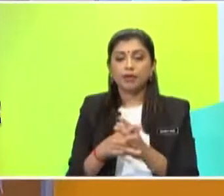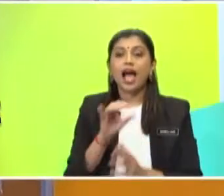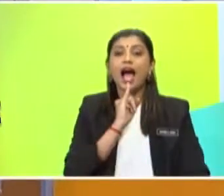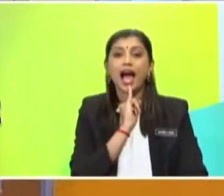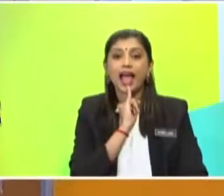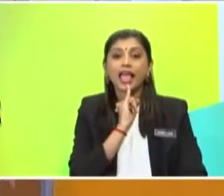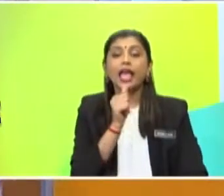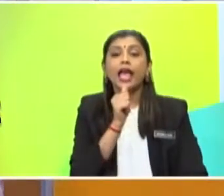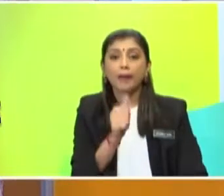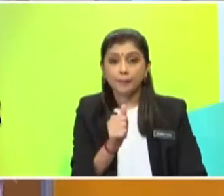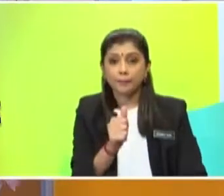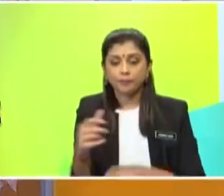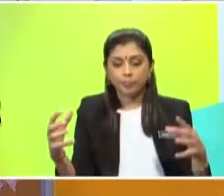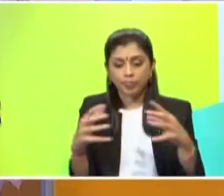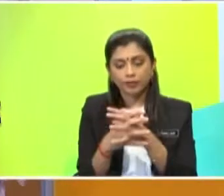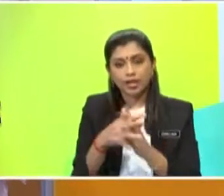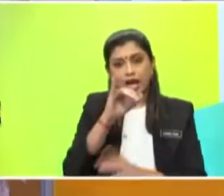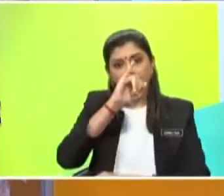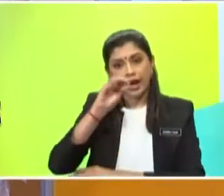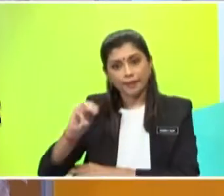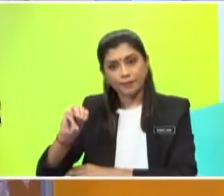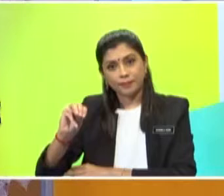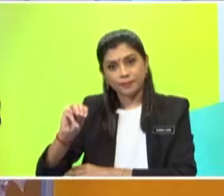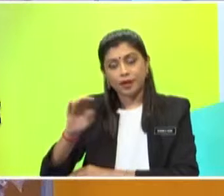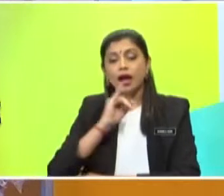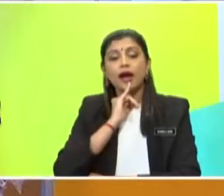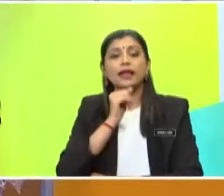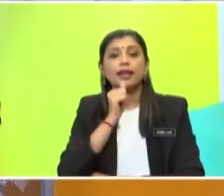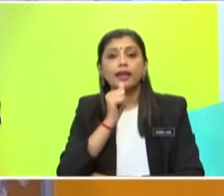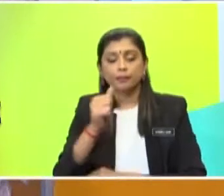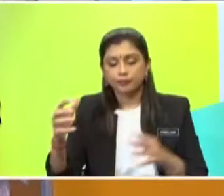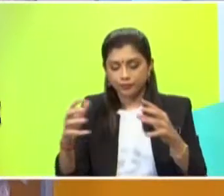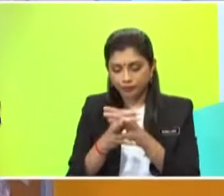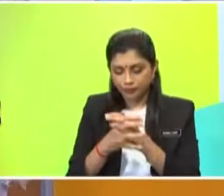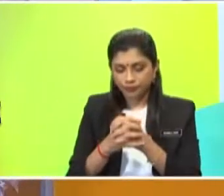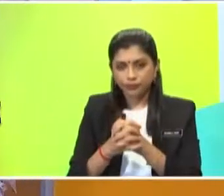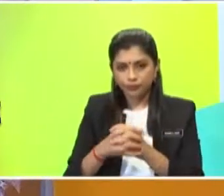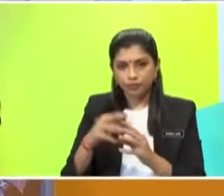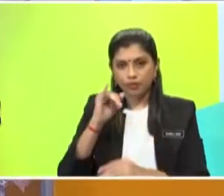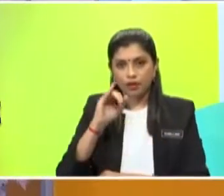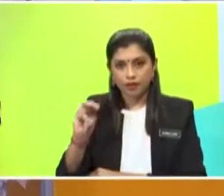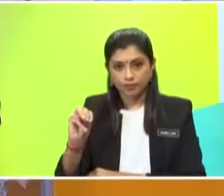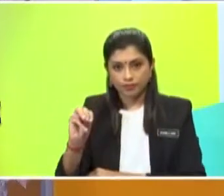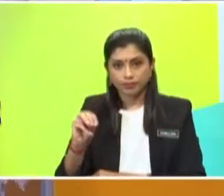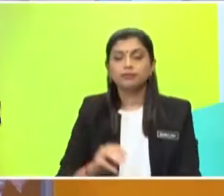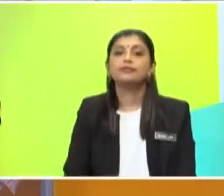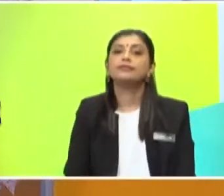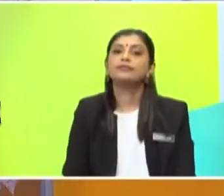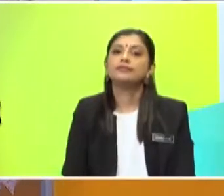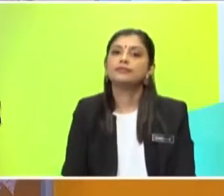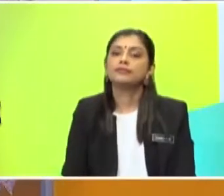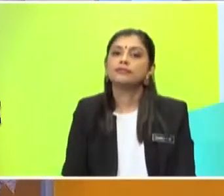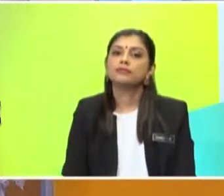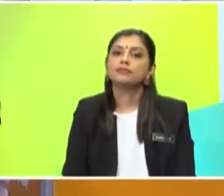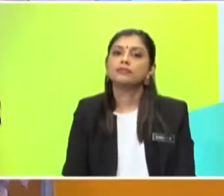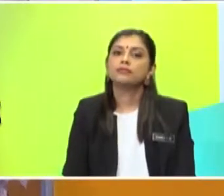can always write it as it's. How are things? It can always be written as how, or how have you been can be also written